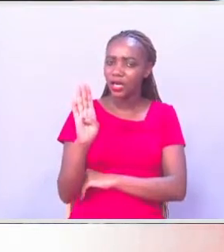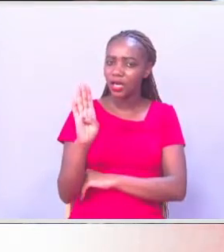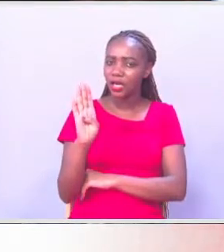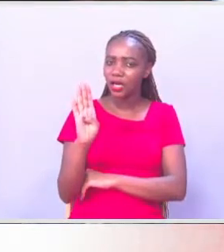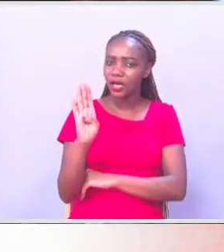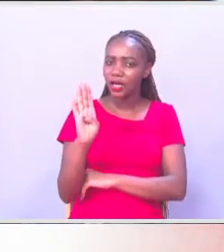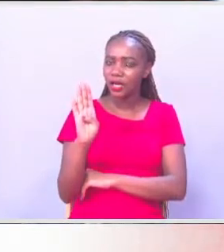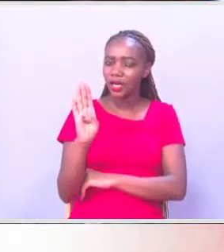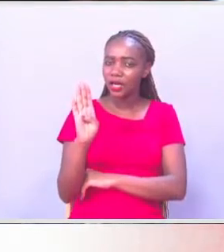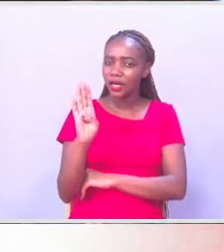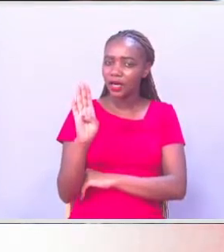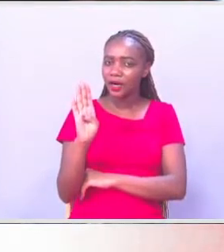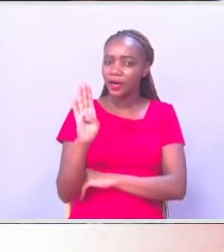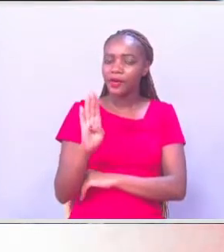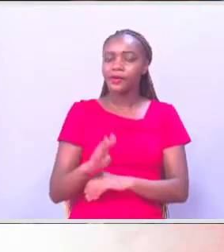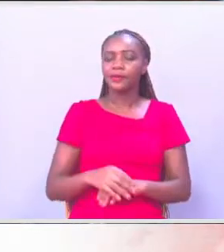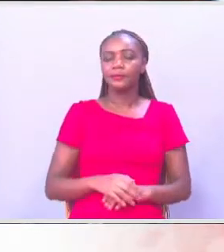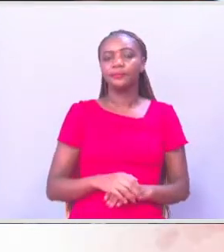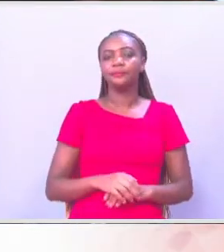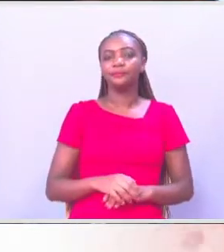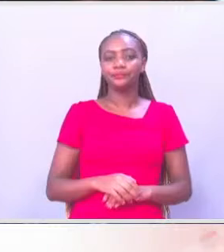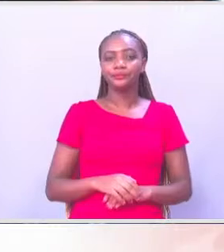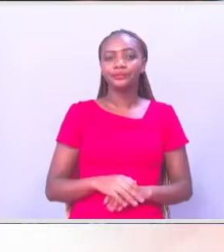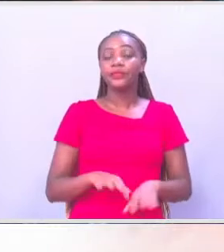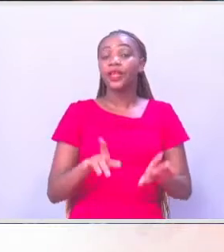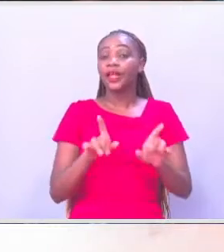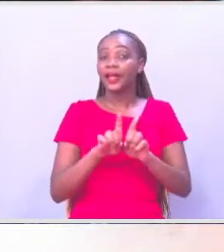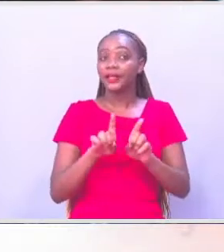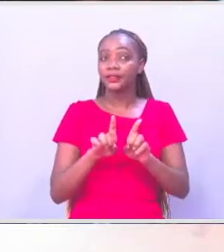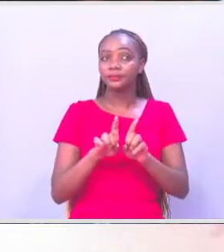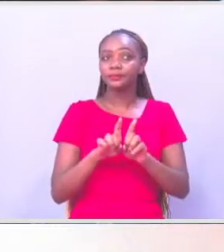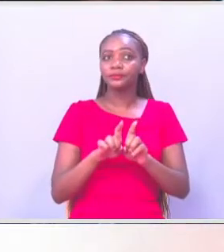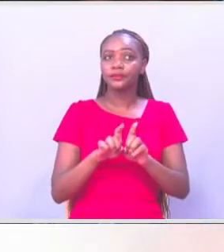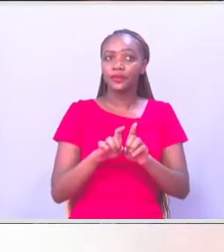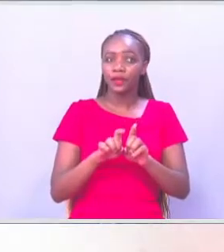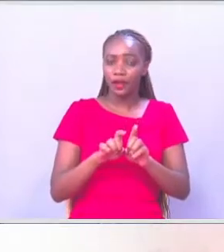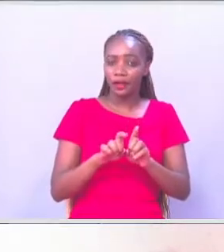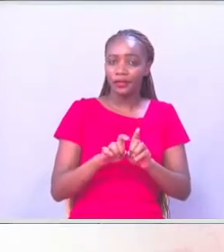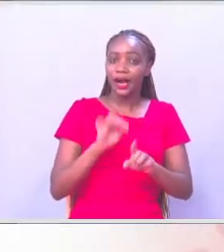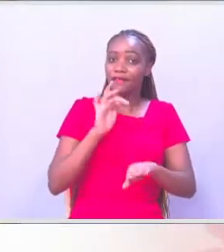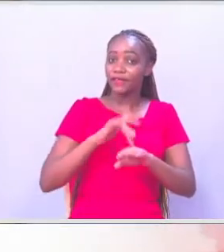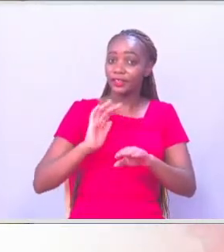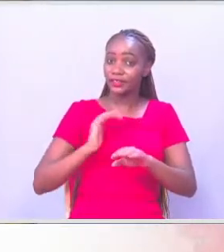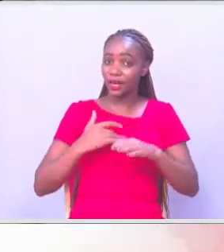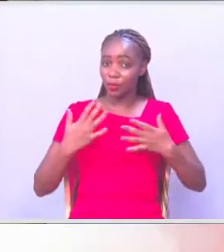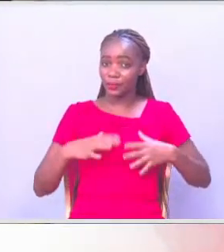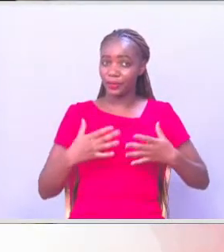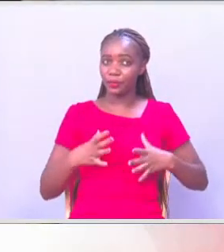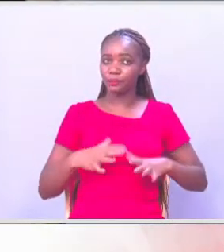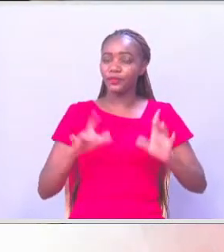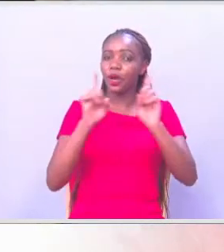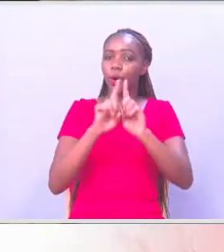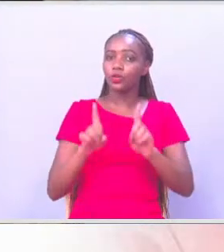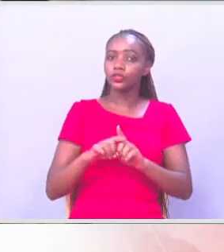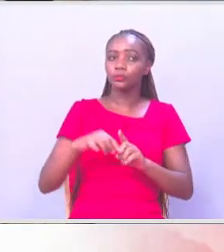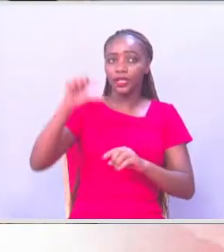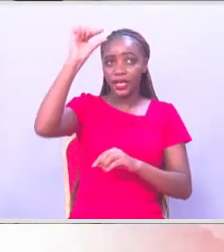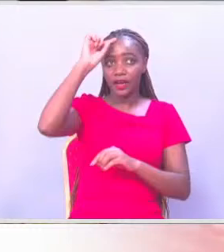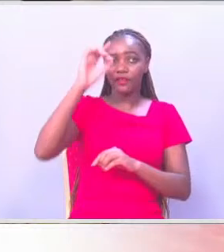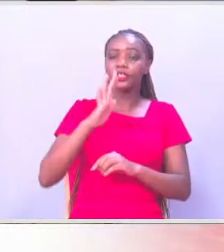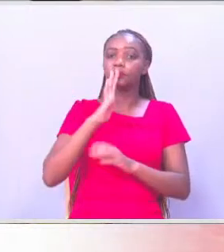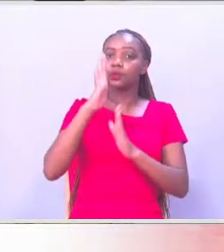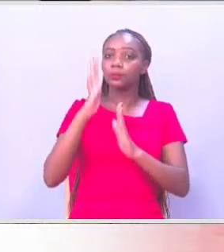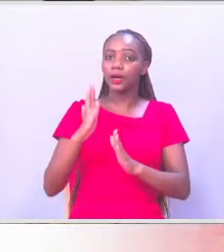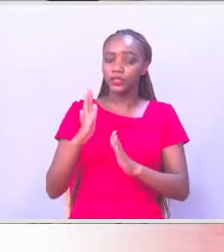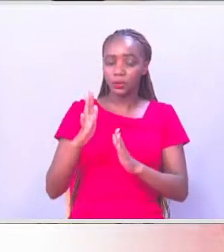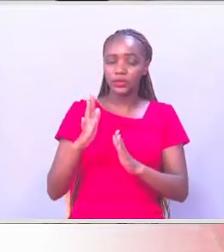and work on the graves of our people and our animals. Government spokesperson Cyrus Oguna, while speaking in